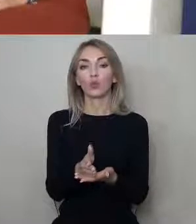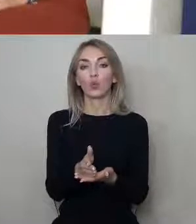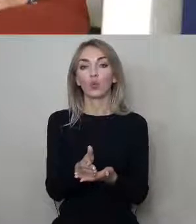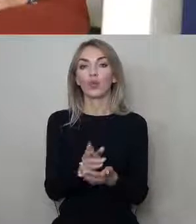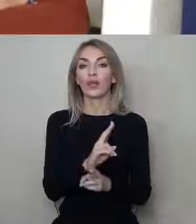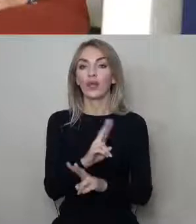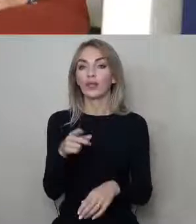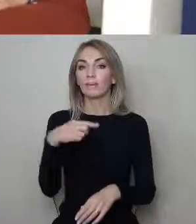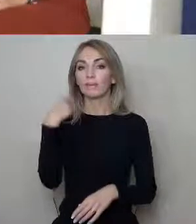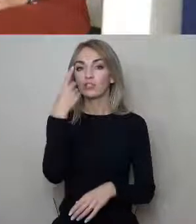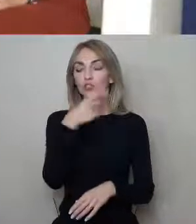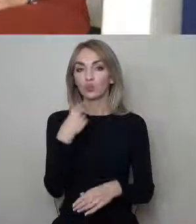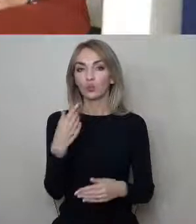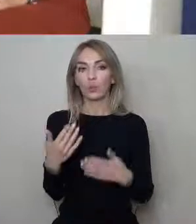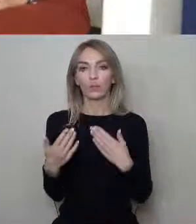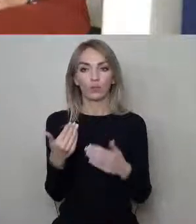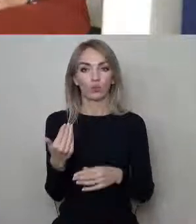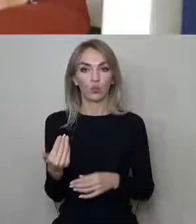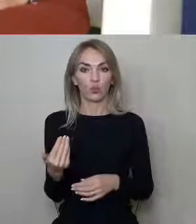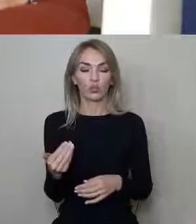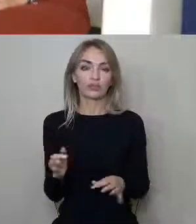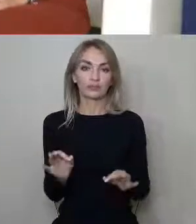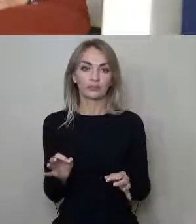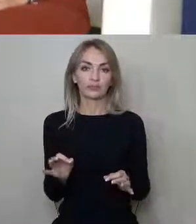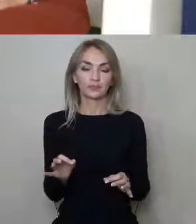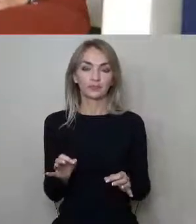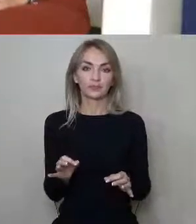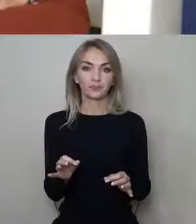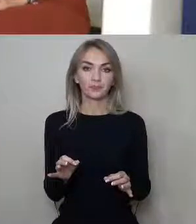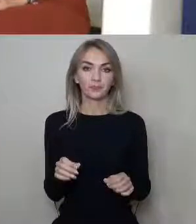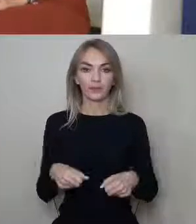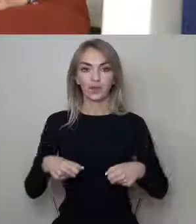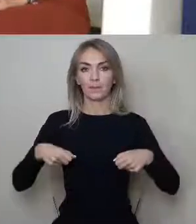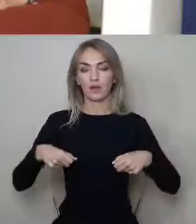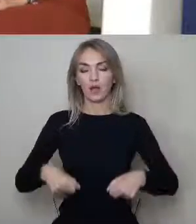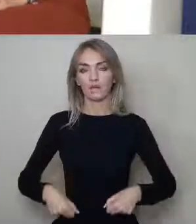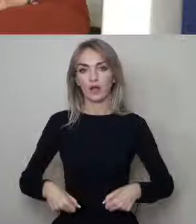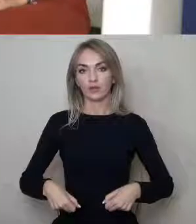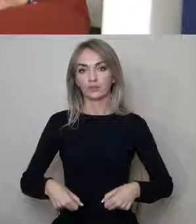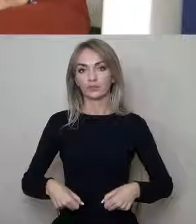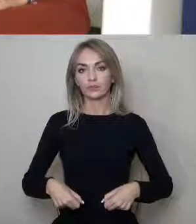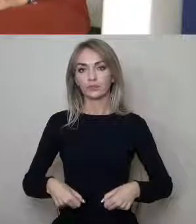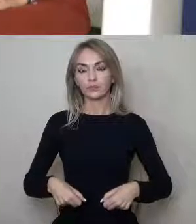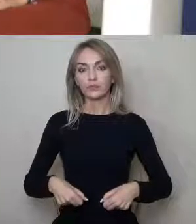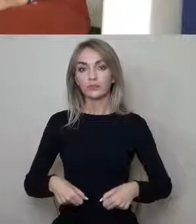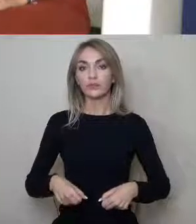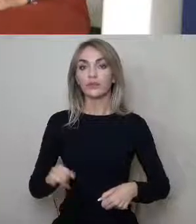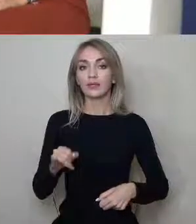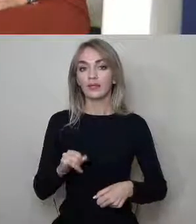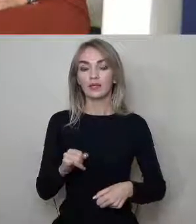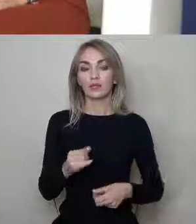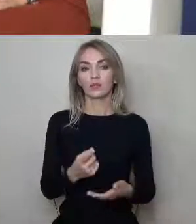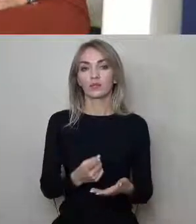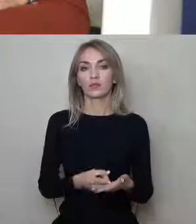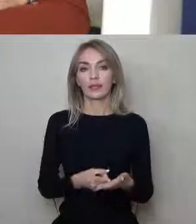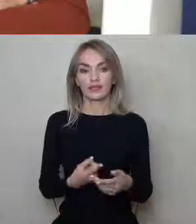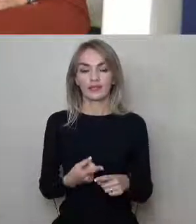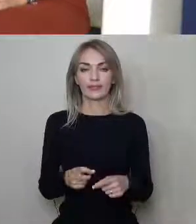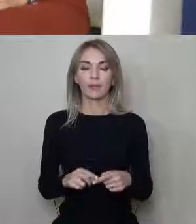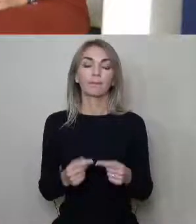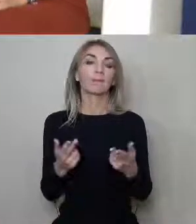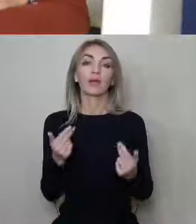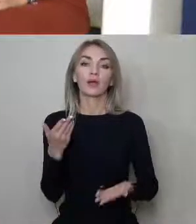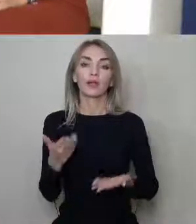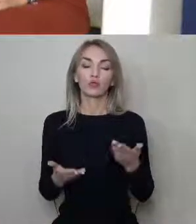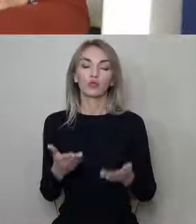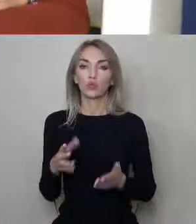because the voters should substantiate how their rights or lawful interests were